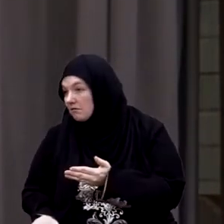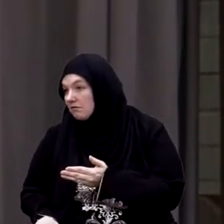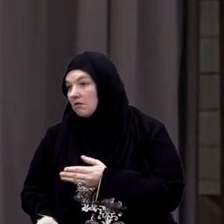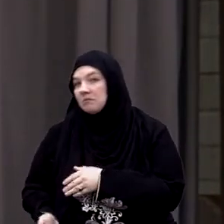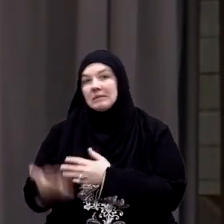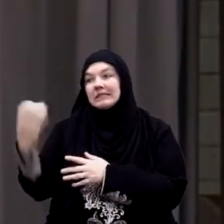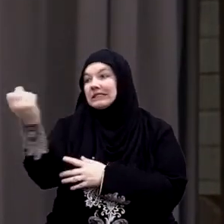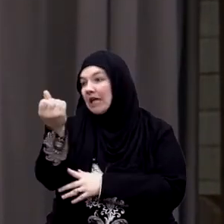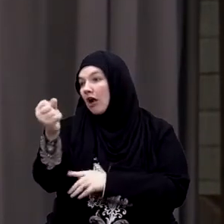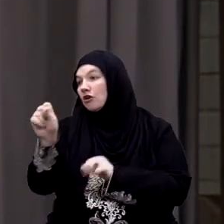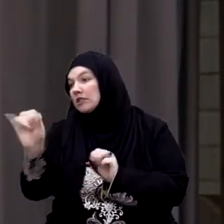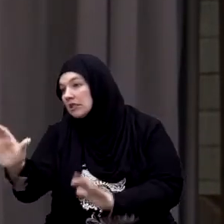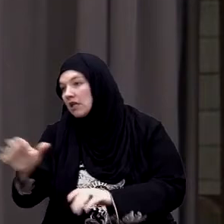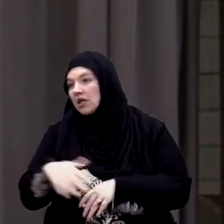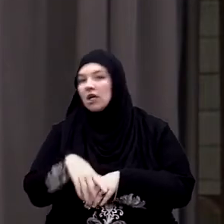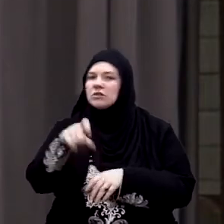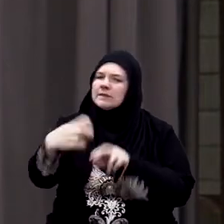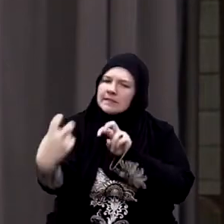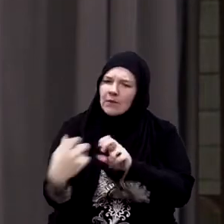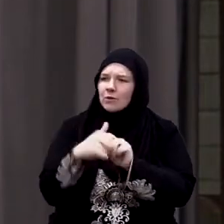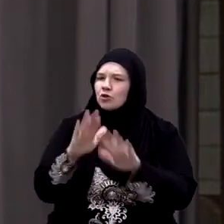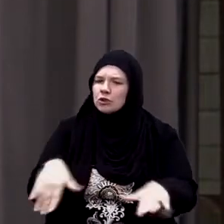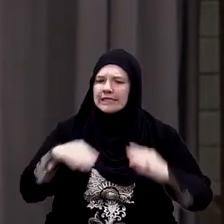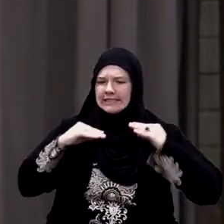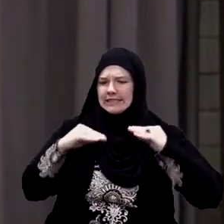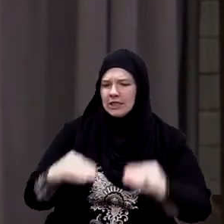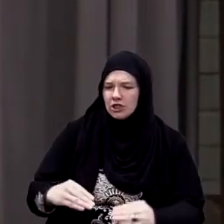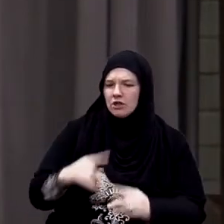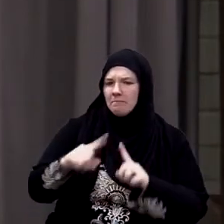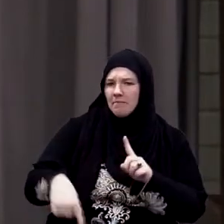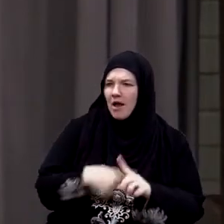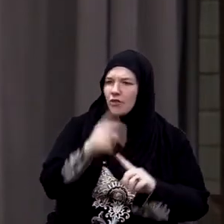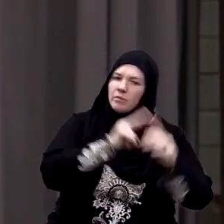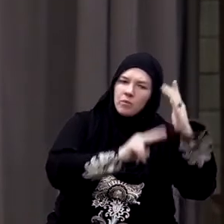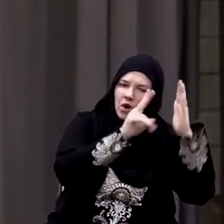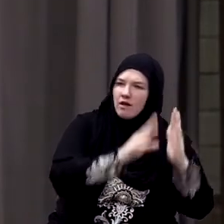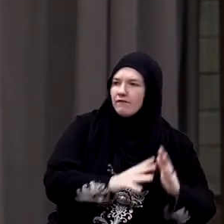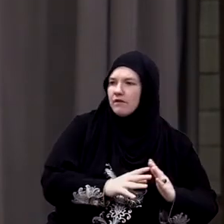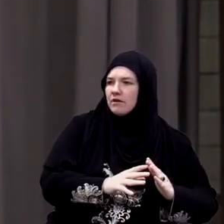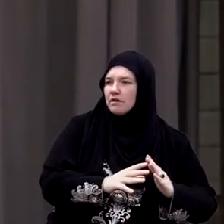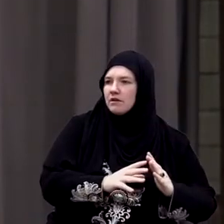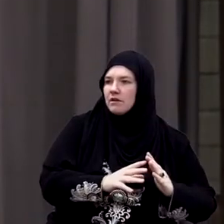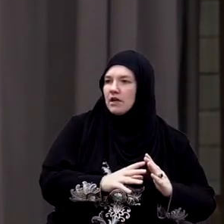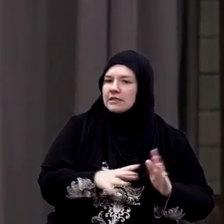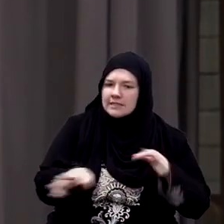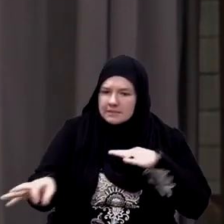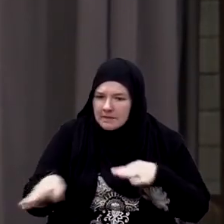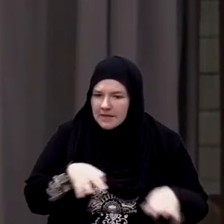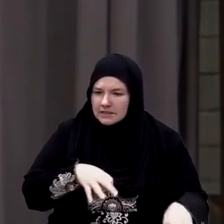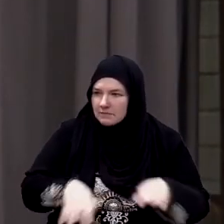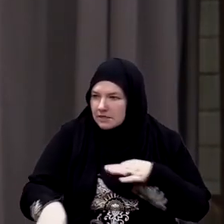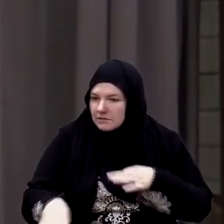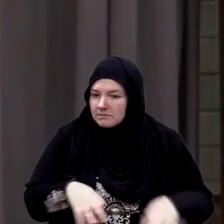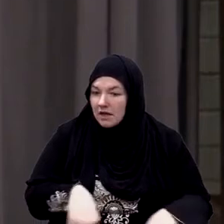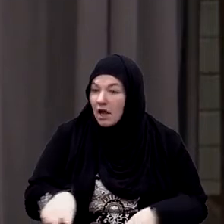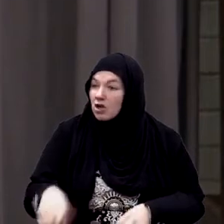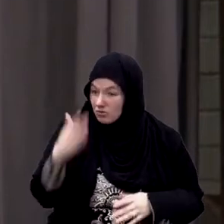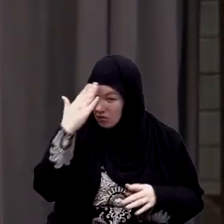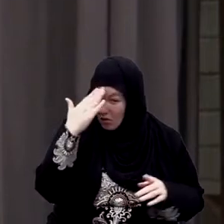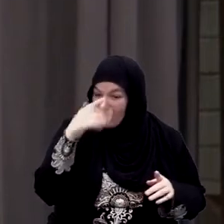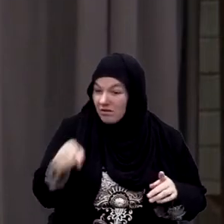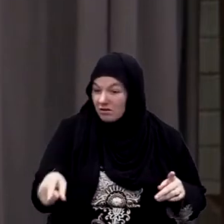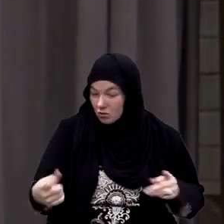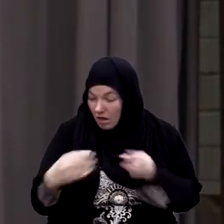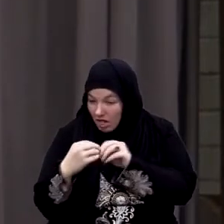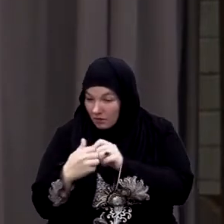the Prophet or the companions of the Prophet, so that children would see themselves at least in one or more